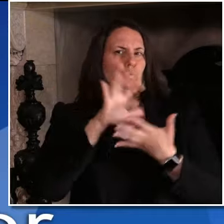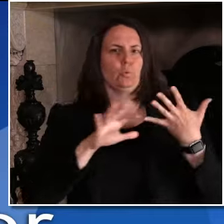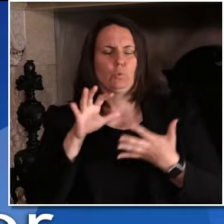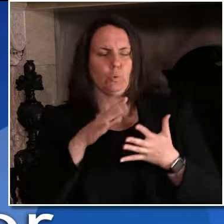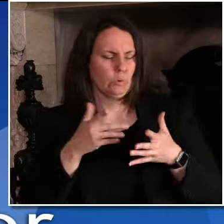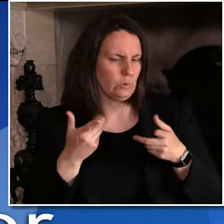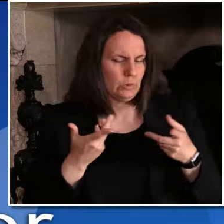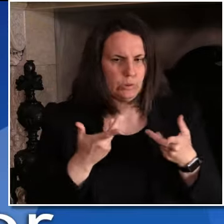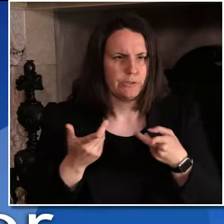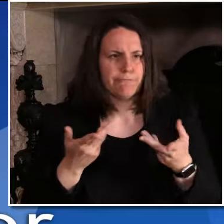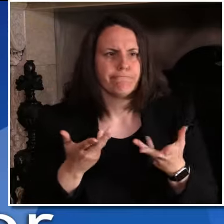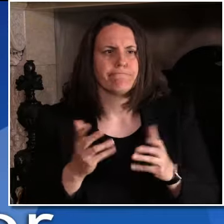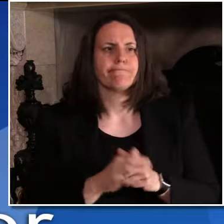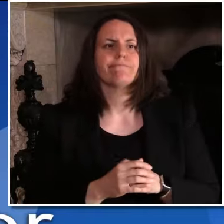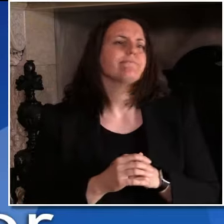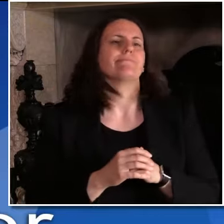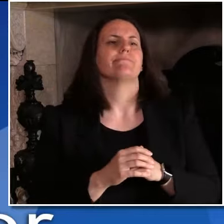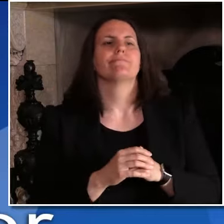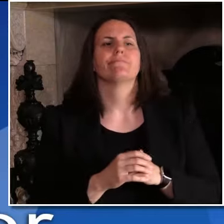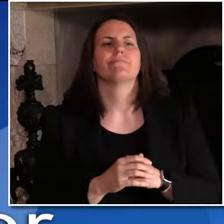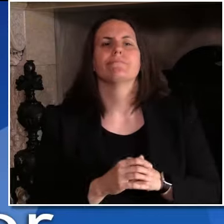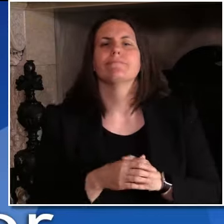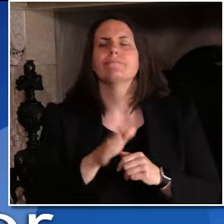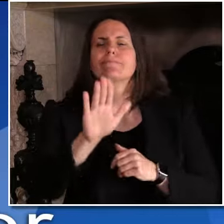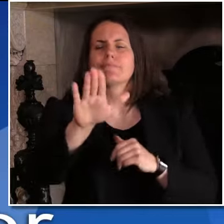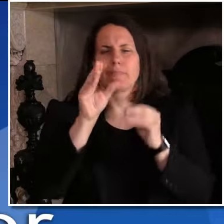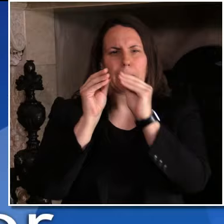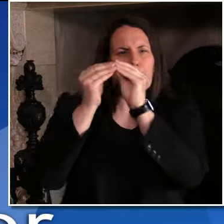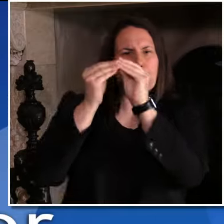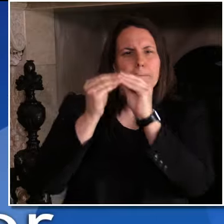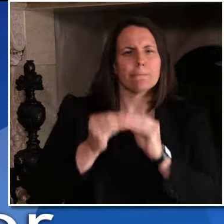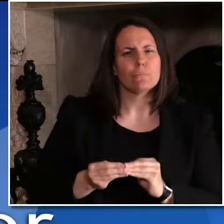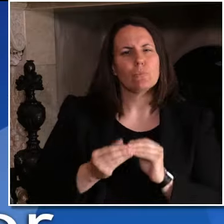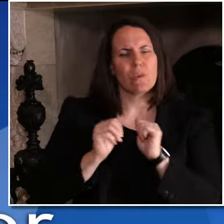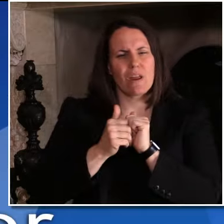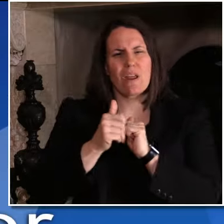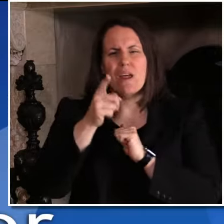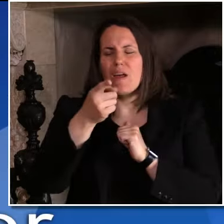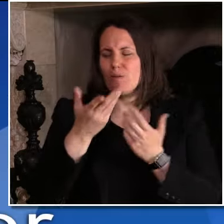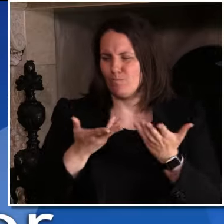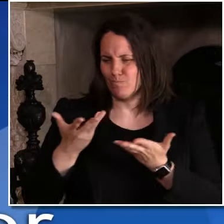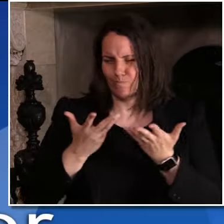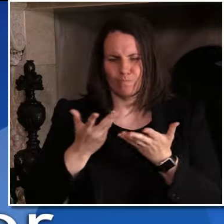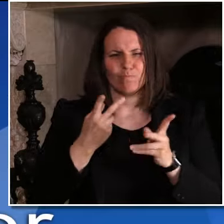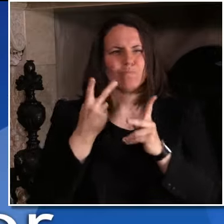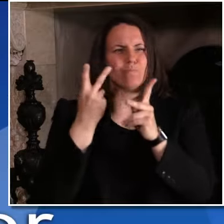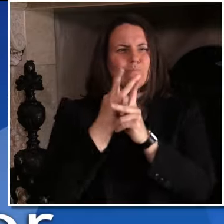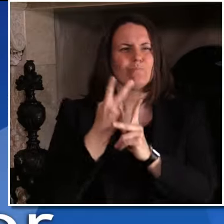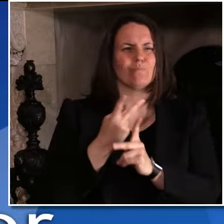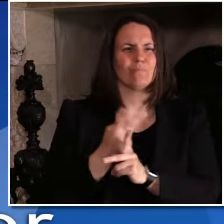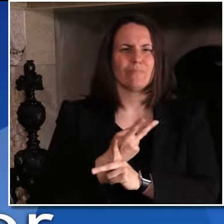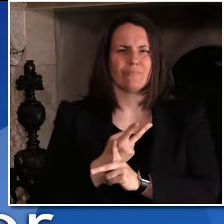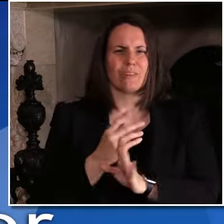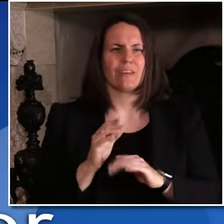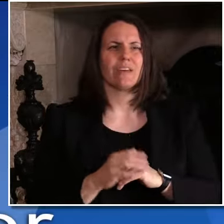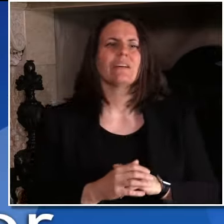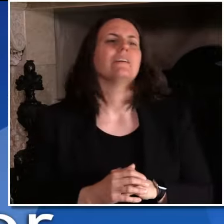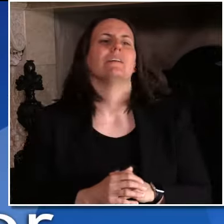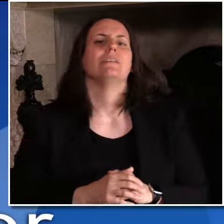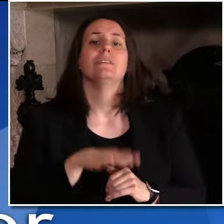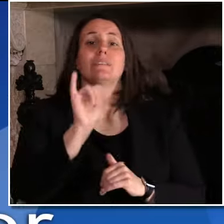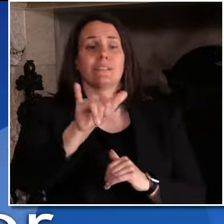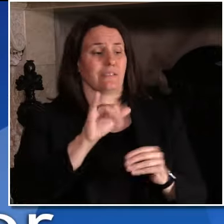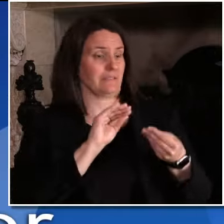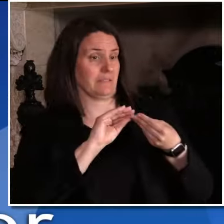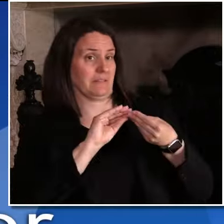parameter for in the Badger bounce back related to a downward trajectory in newly